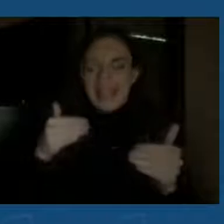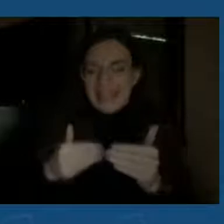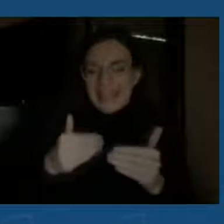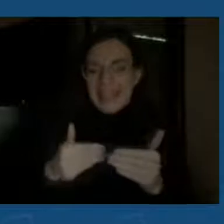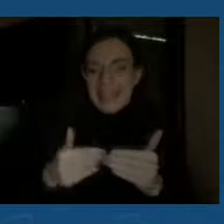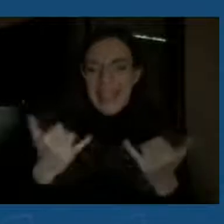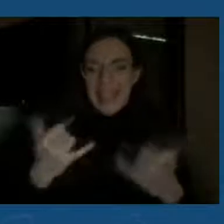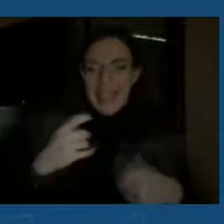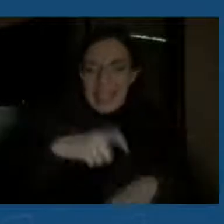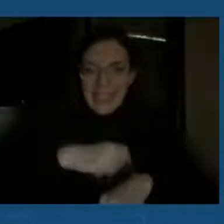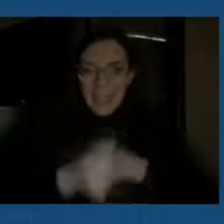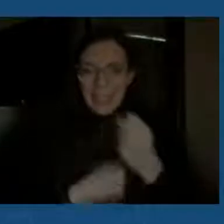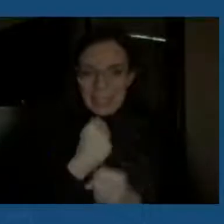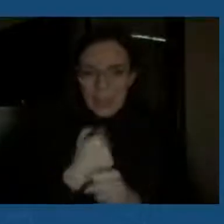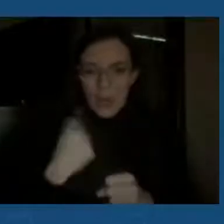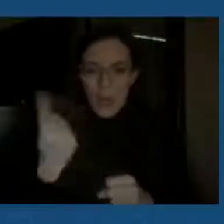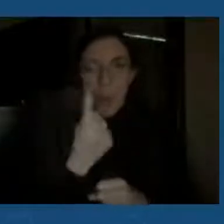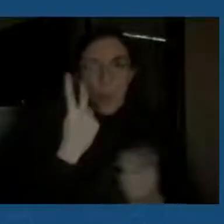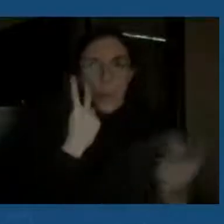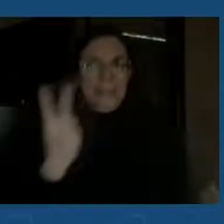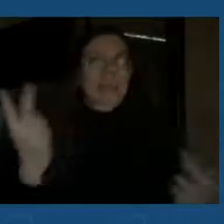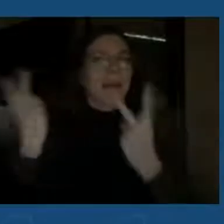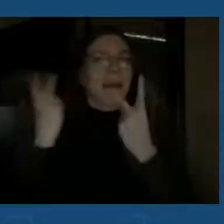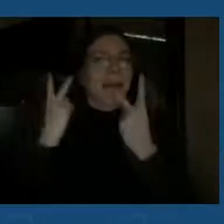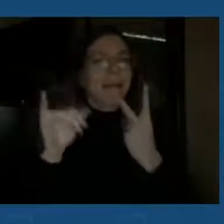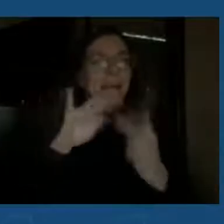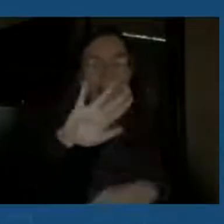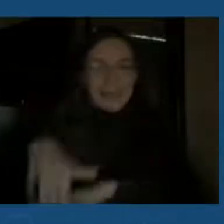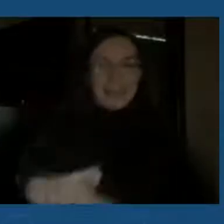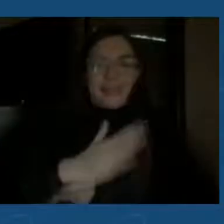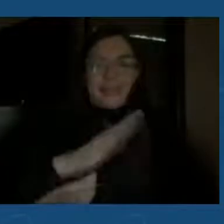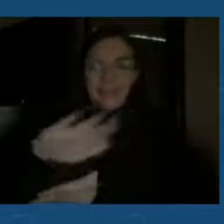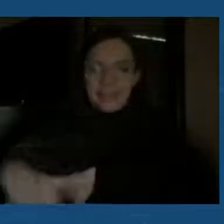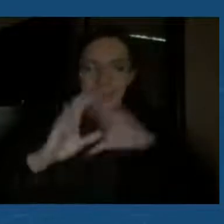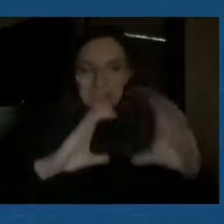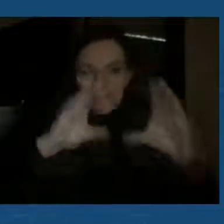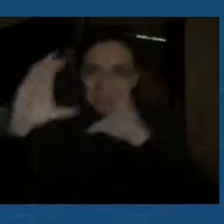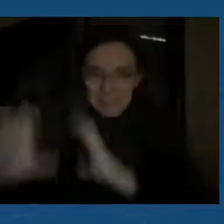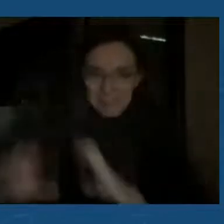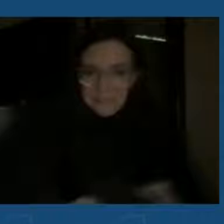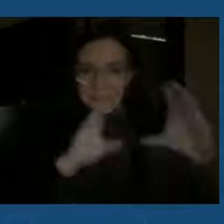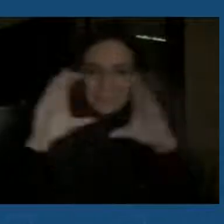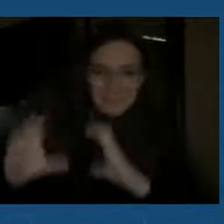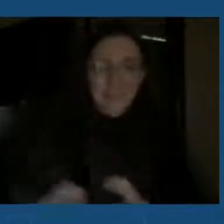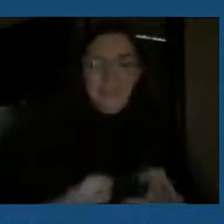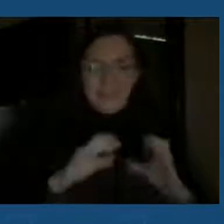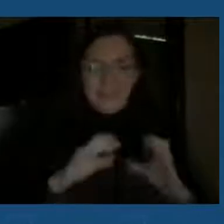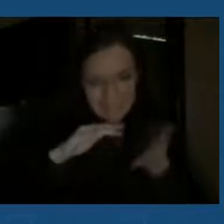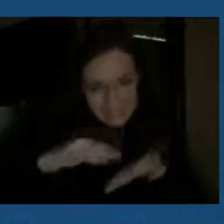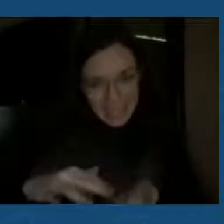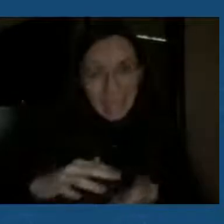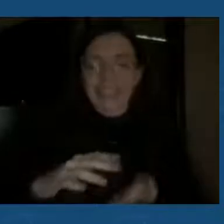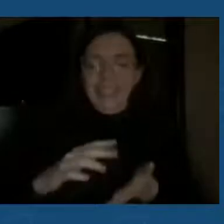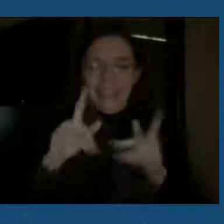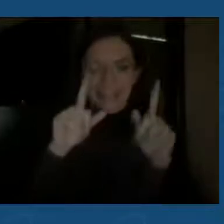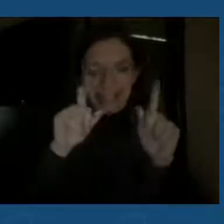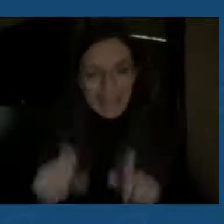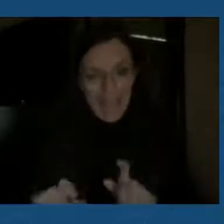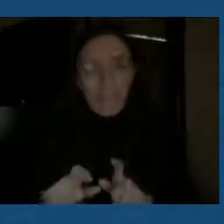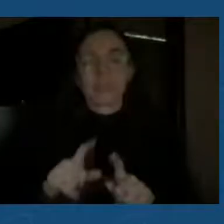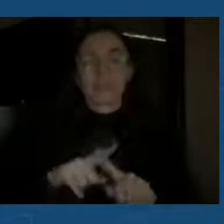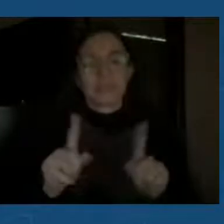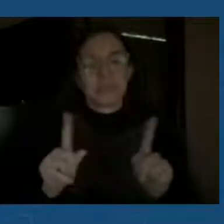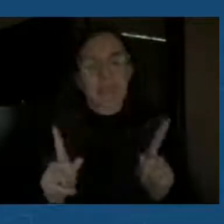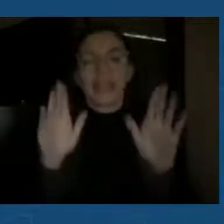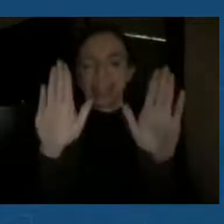thinking about how many nights I had to stay up all night to be successful in my exams. But it is great to be back here. I have a chance to